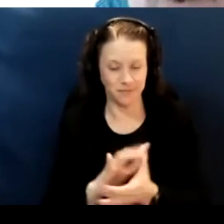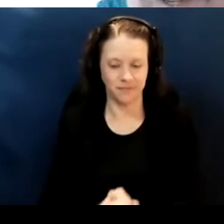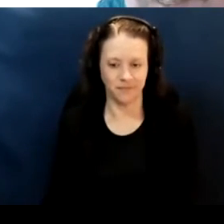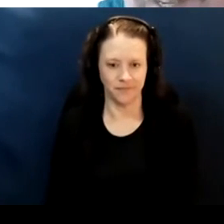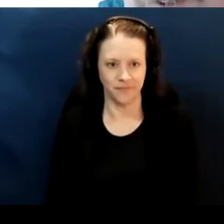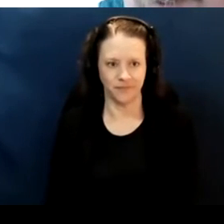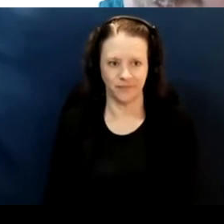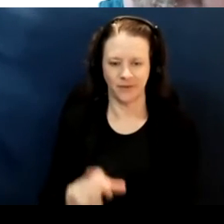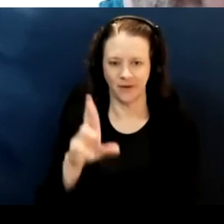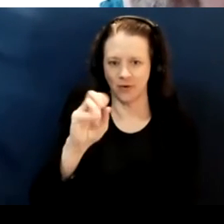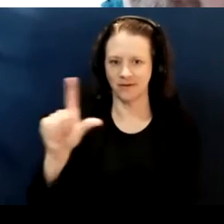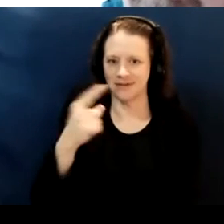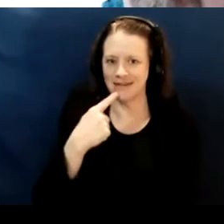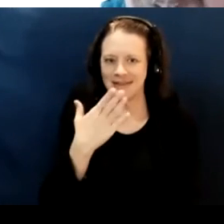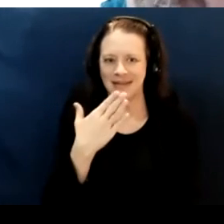Great, thank you.